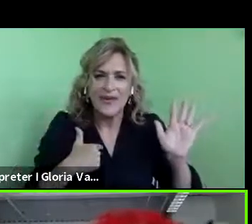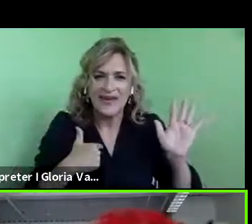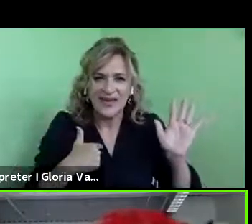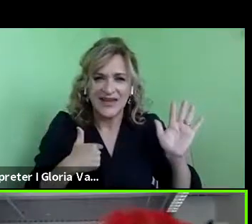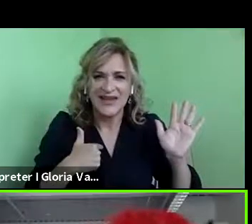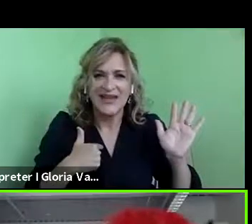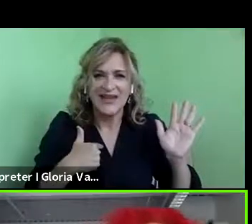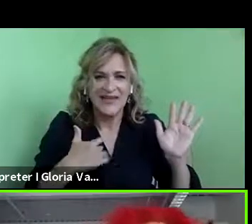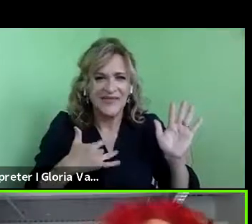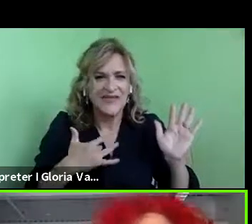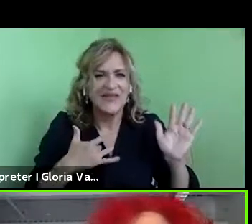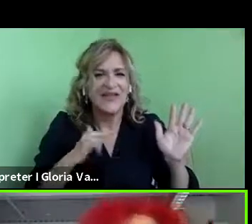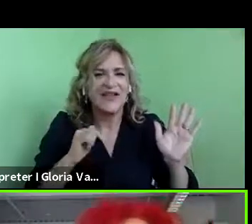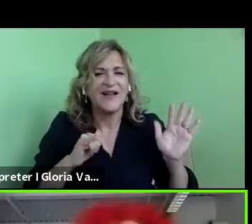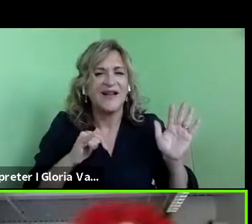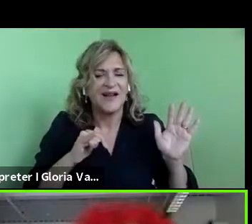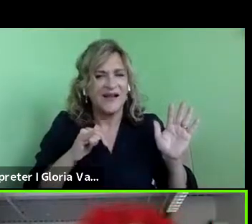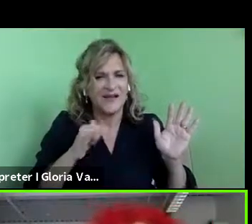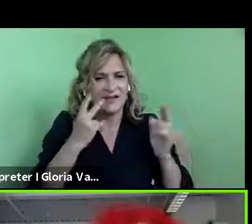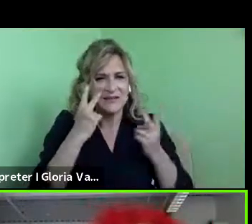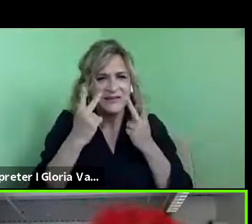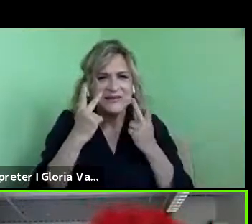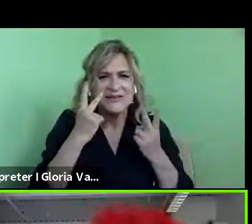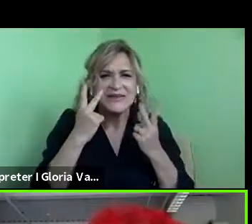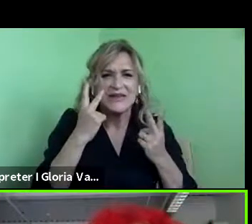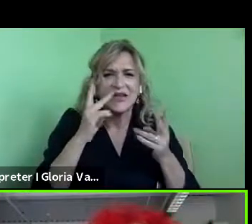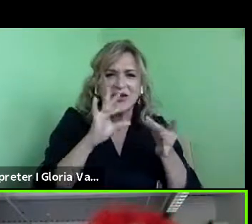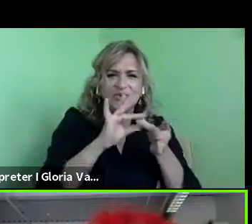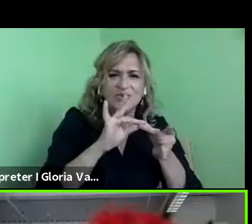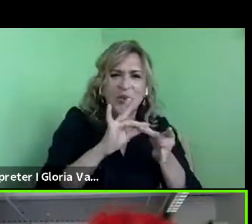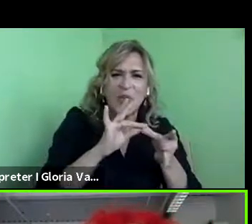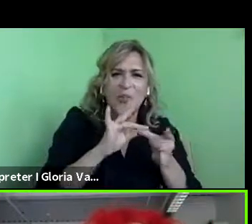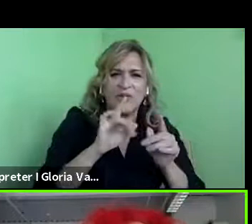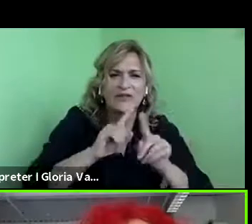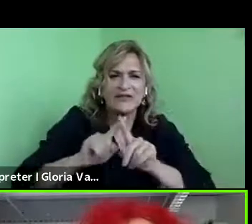of the different narratives and the stories on a personal, on a political,